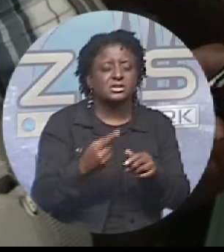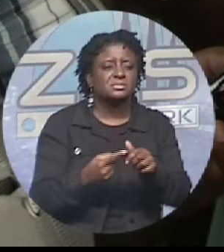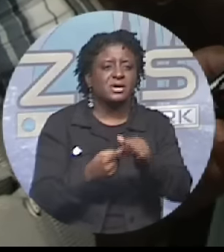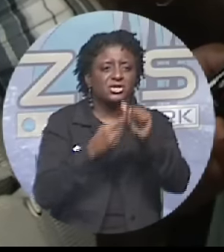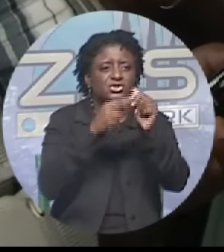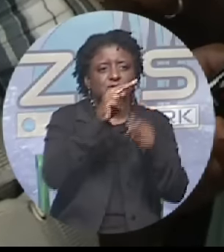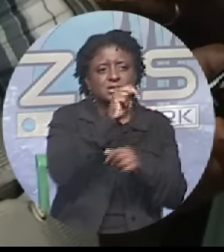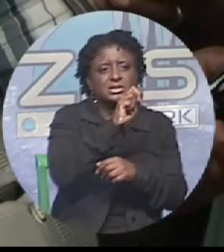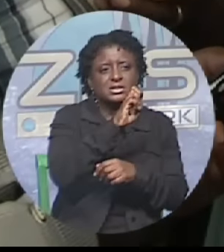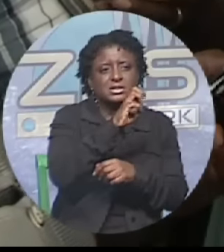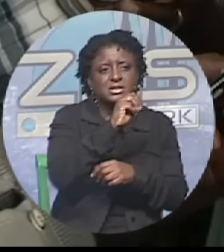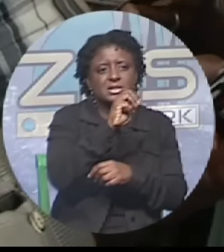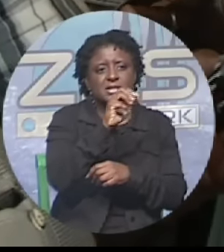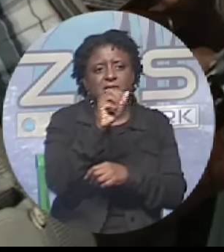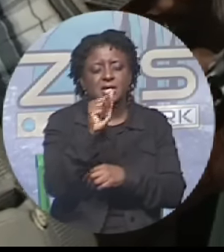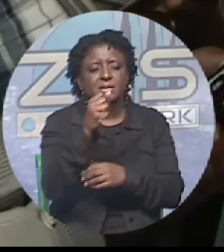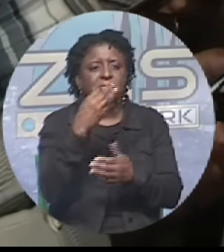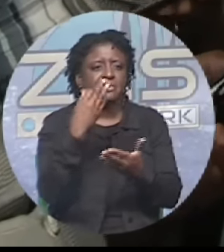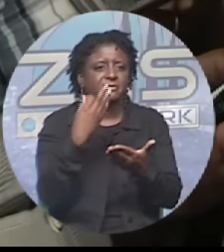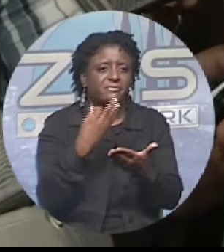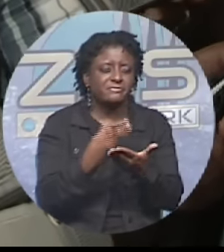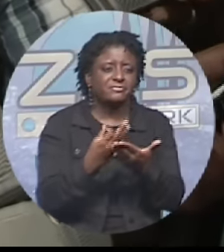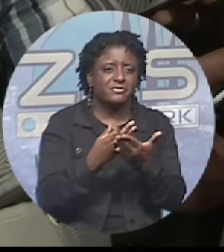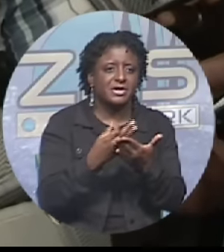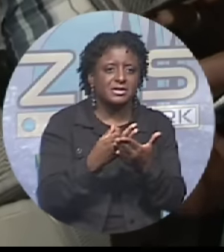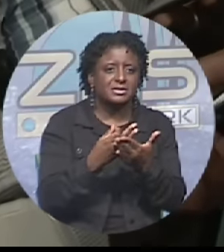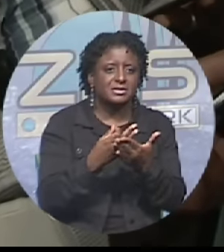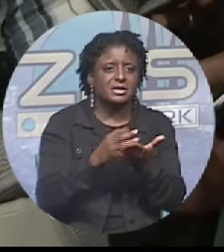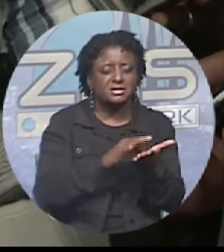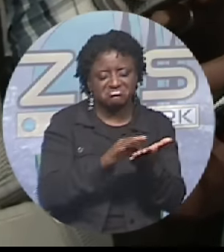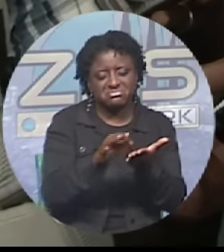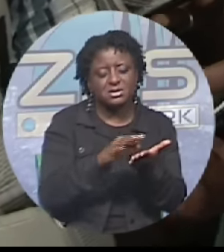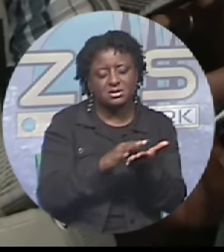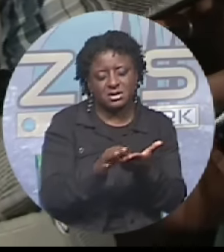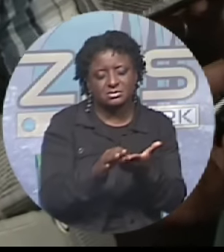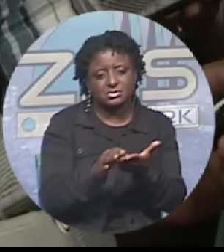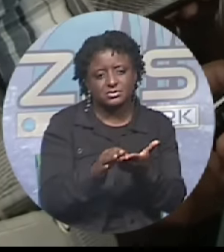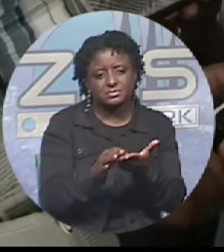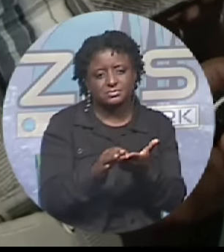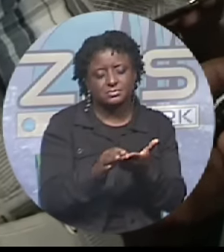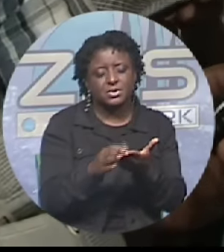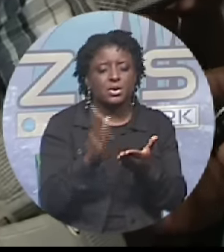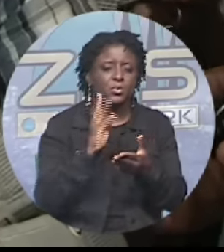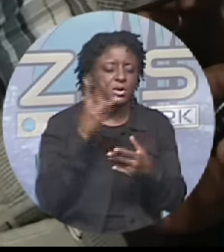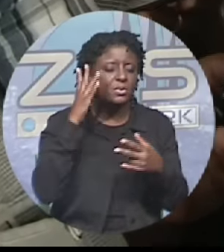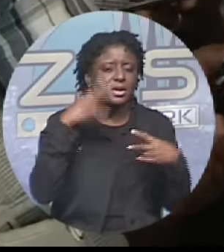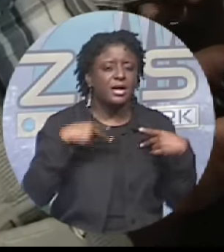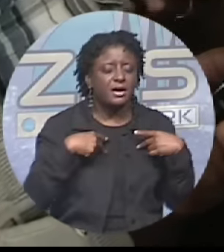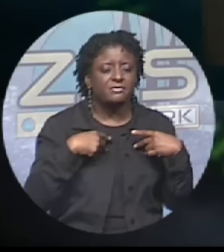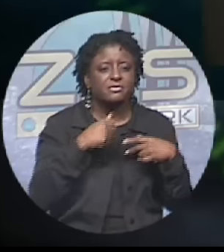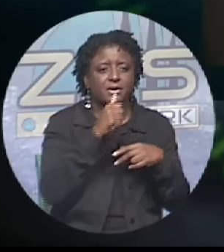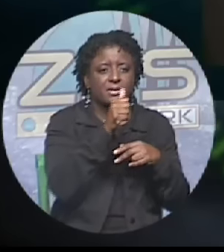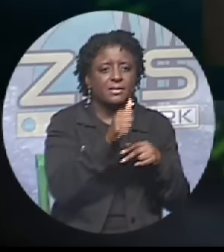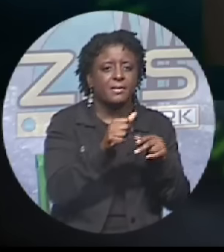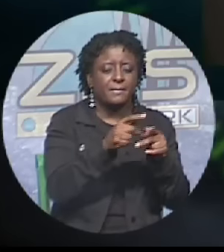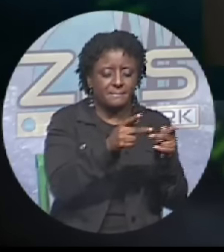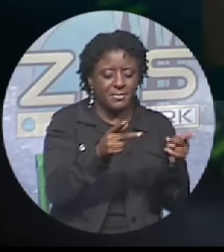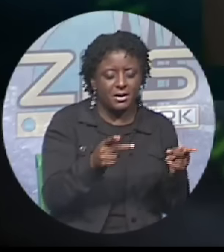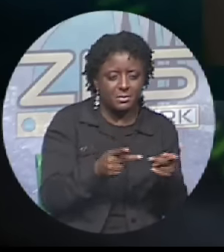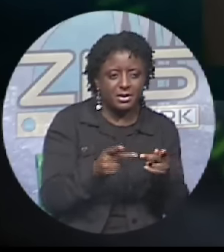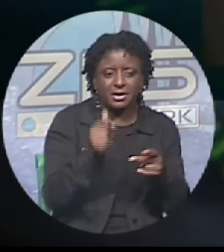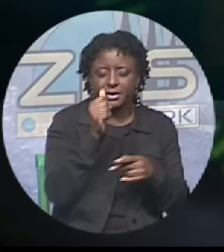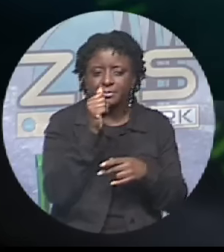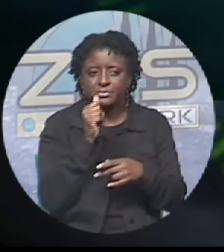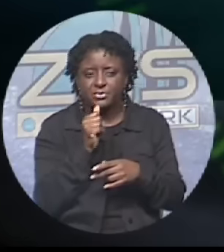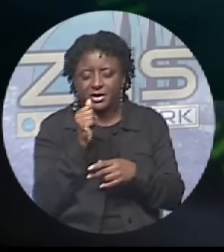be intended. We're going to sort of have a public-private sector grouping. I'm going to invite leading members of the private sector to be a